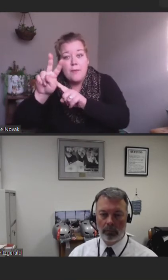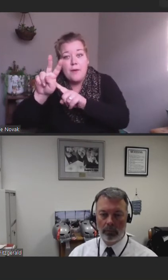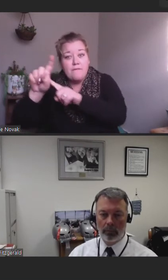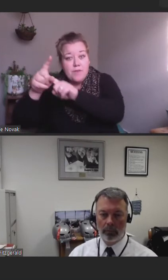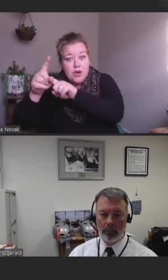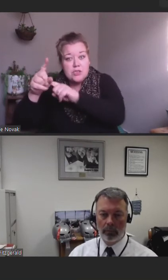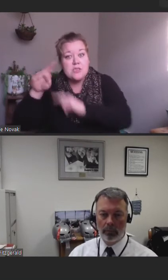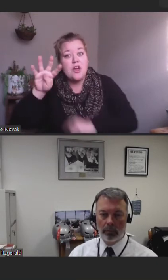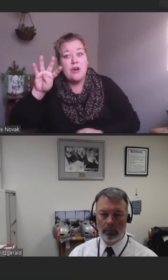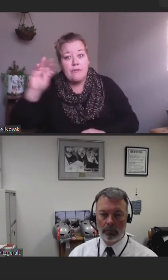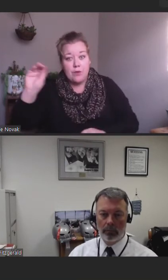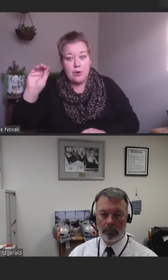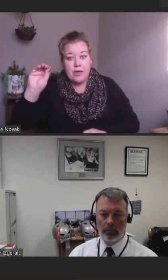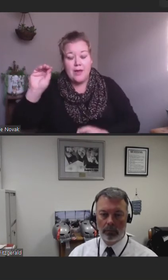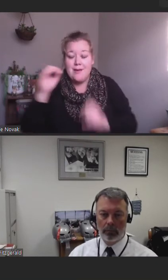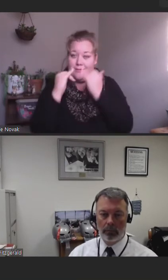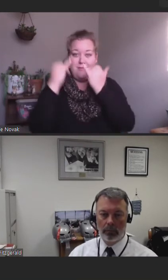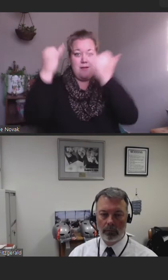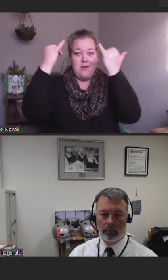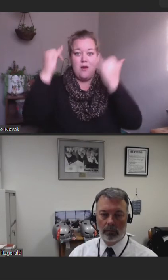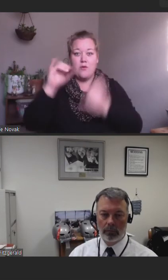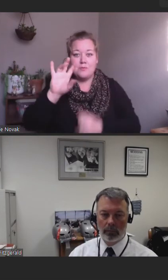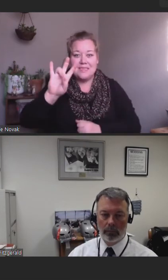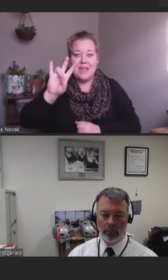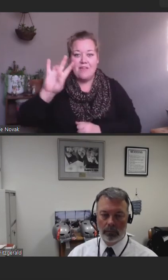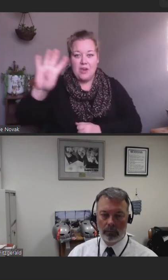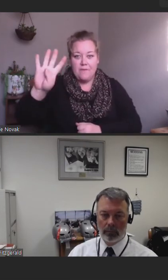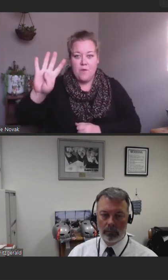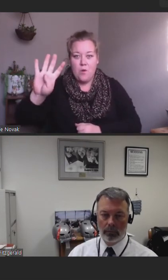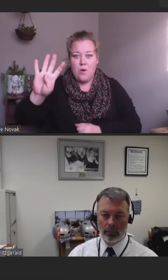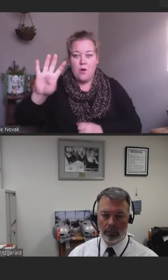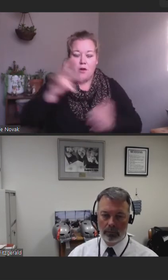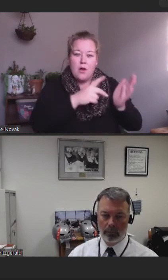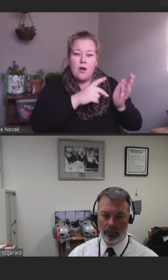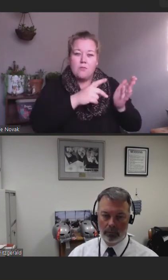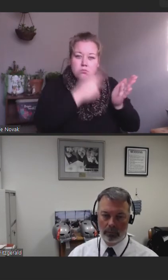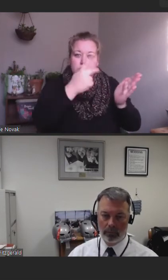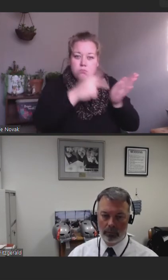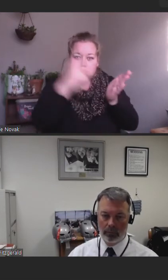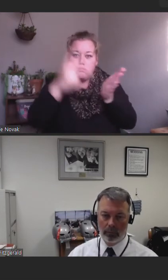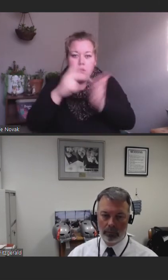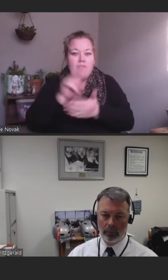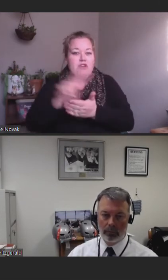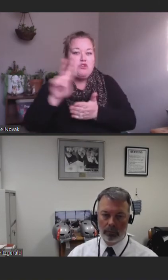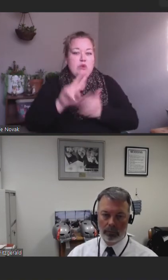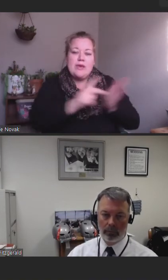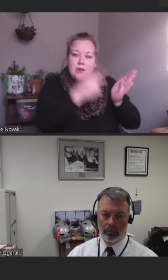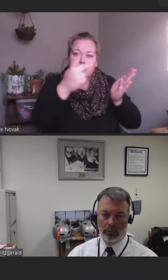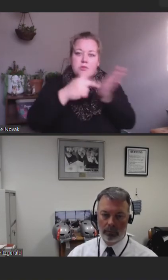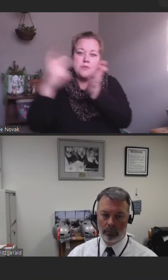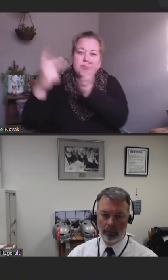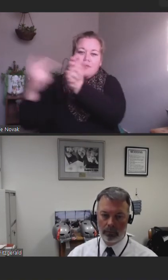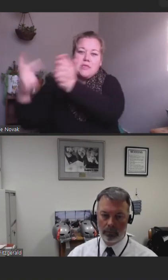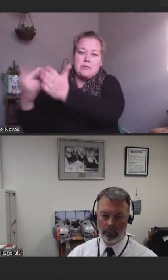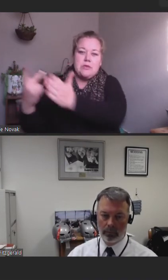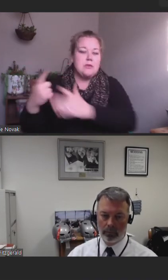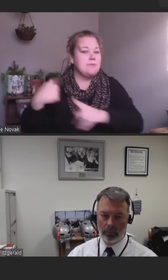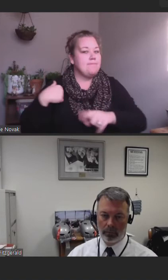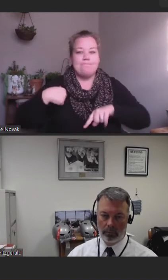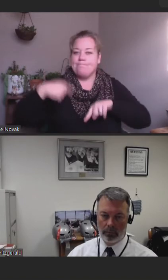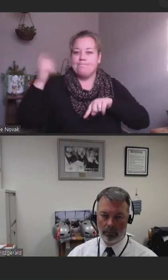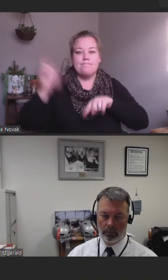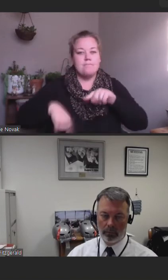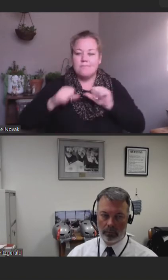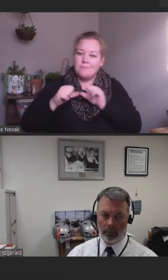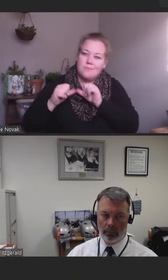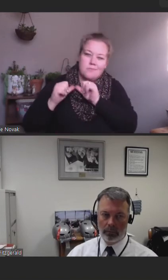40, and now we're up to 74 patients. That's nearly doubling every 2 weeks. We cannot sustain that